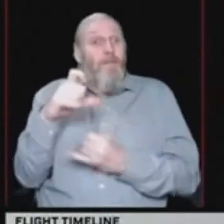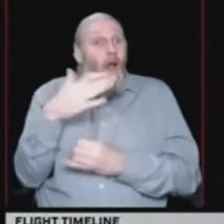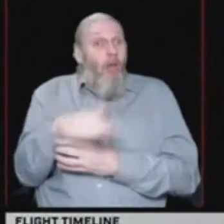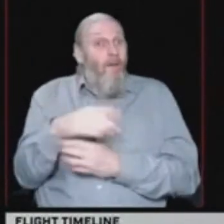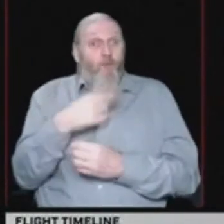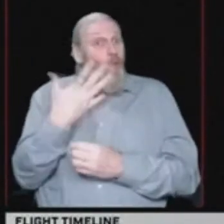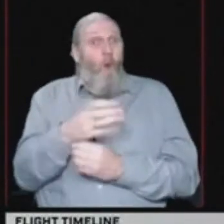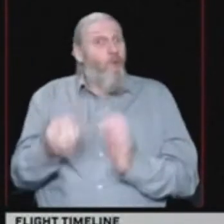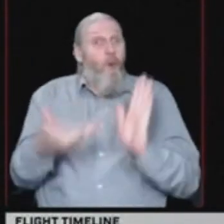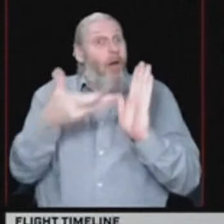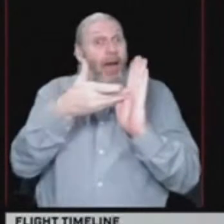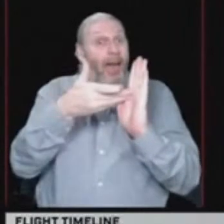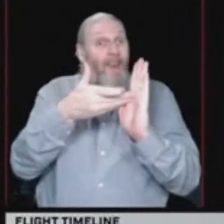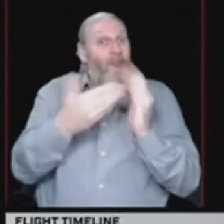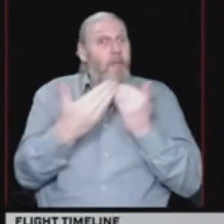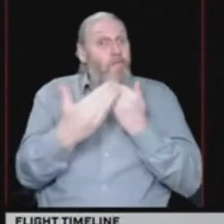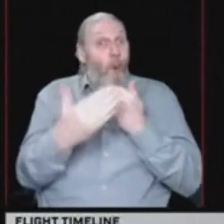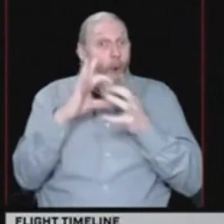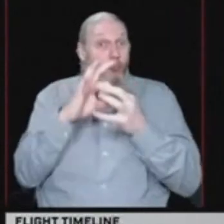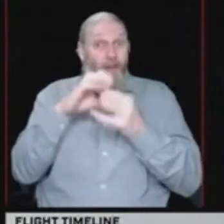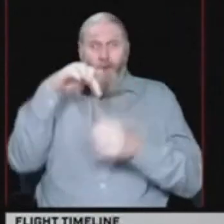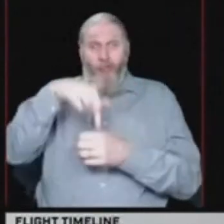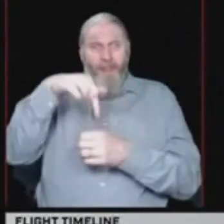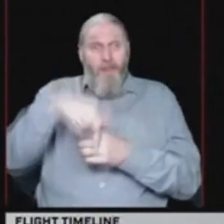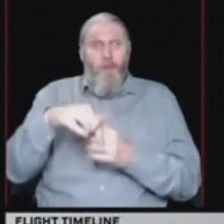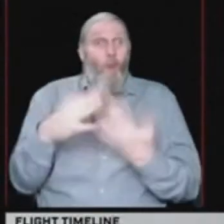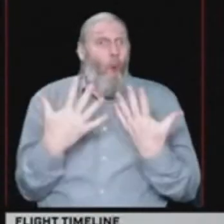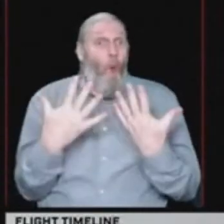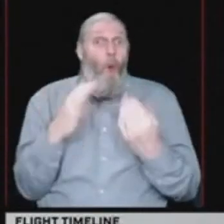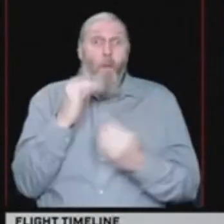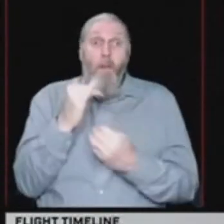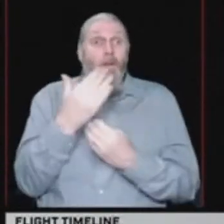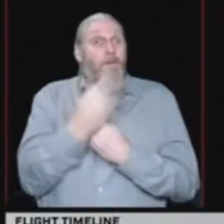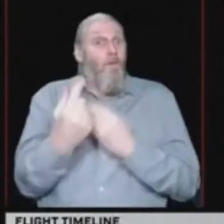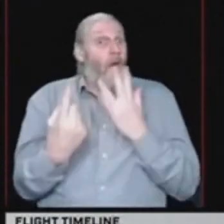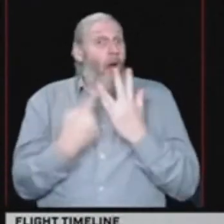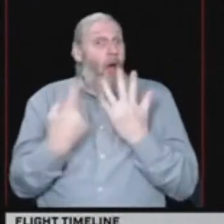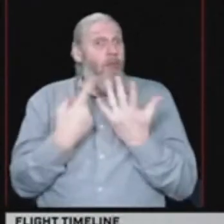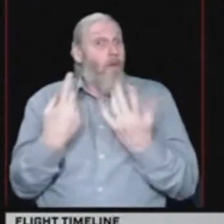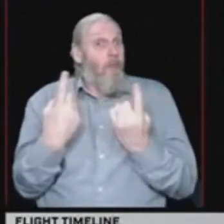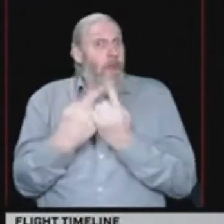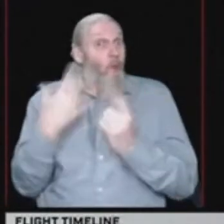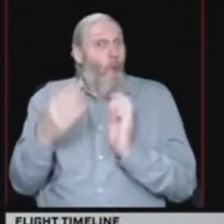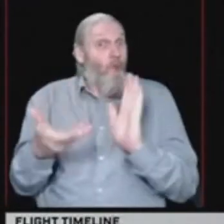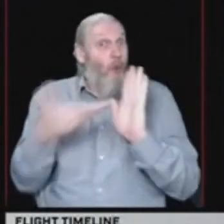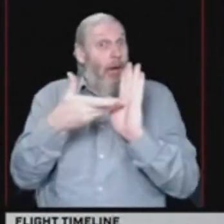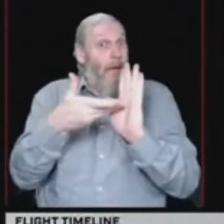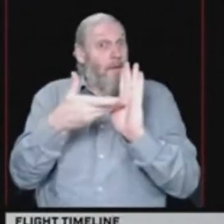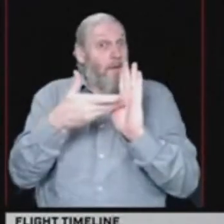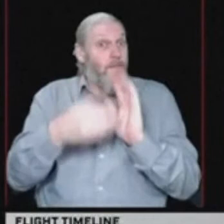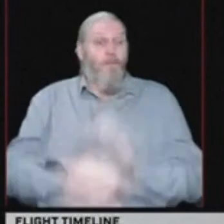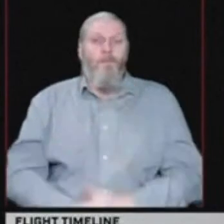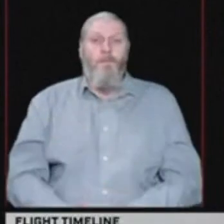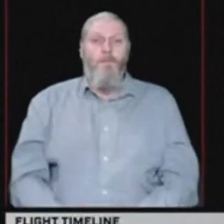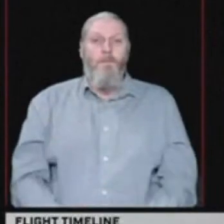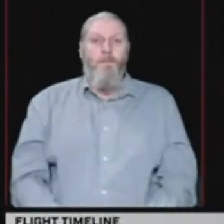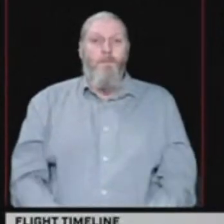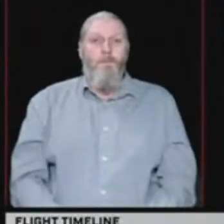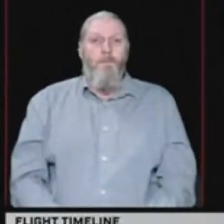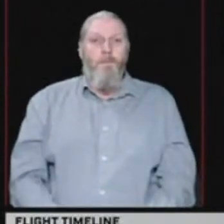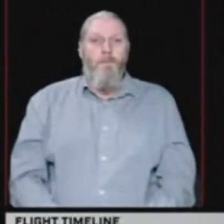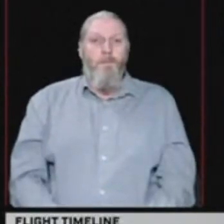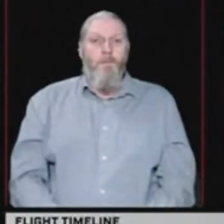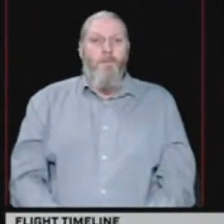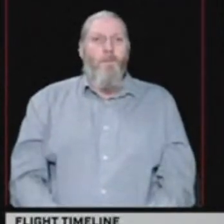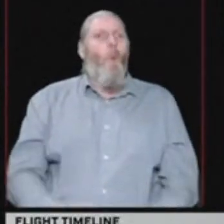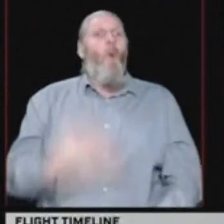this mission, or about some other insights, some parting words, if you will? Well, look, when I came down to Newquay, and we